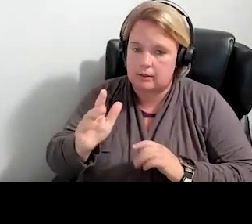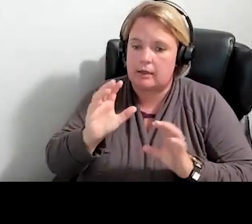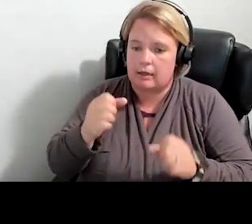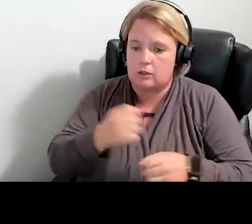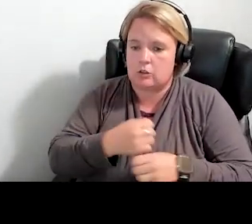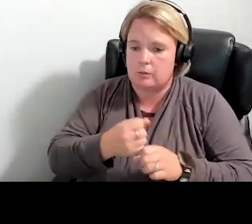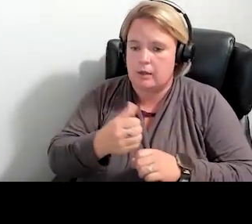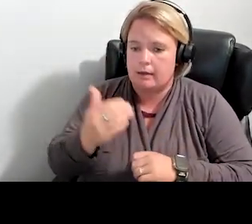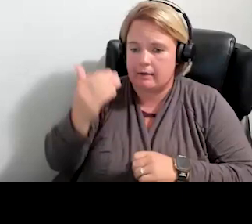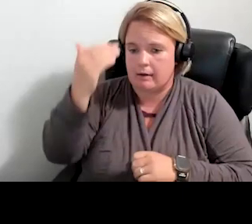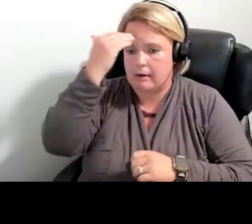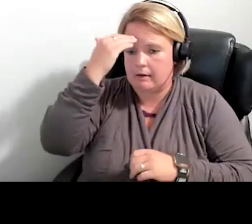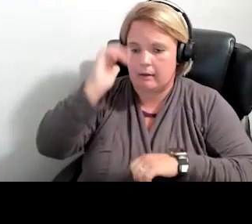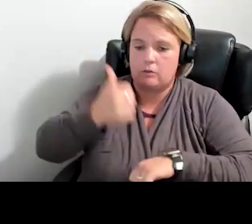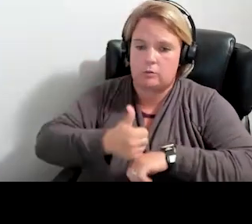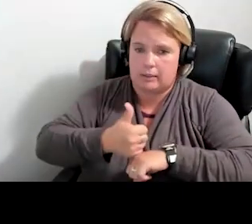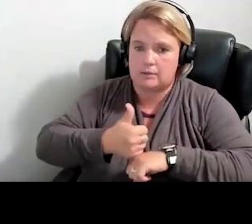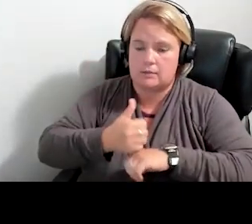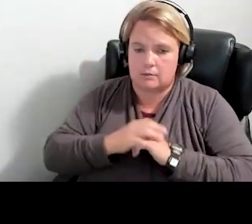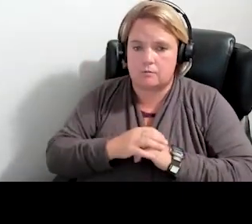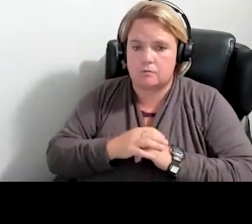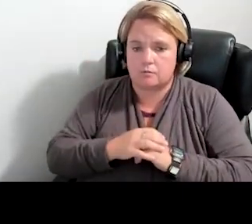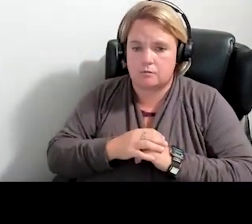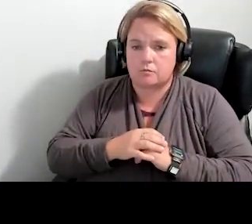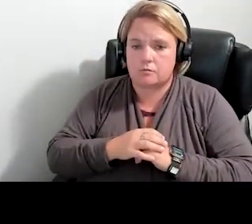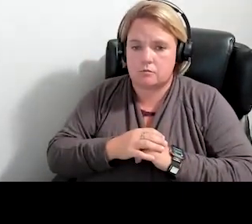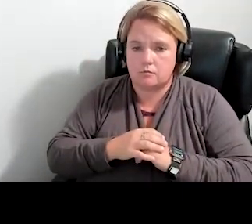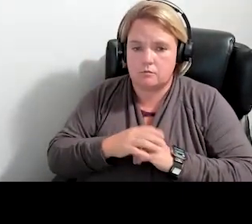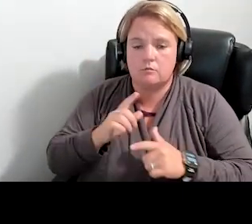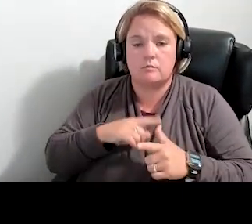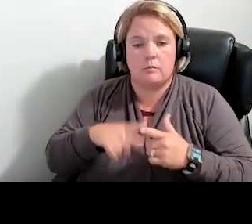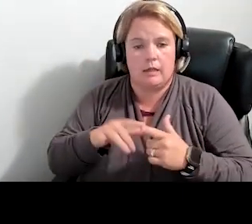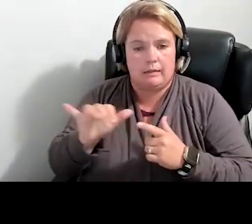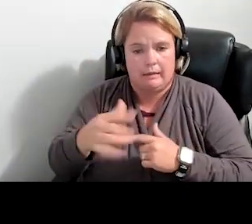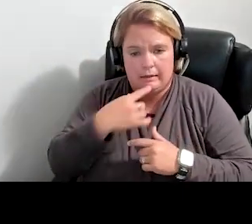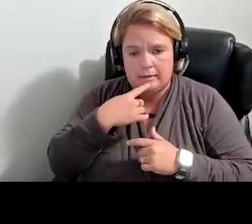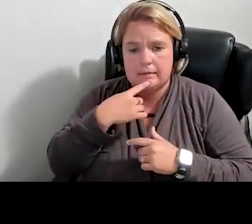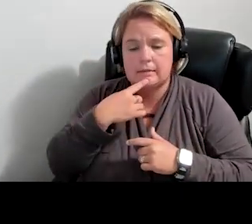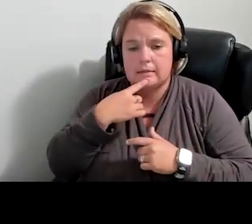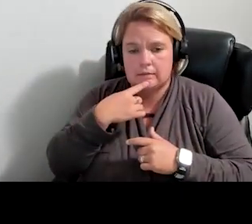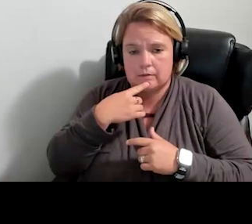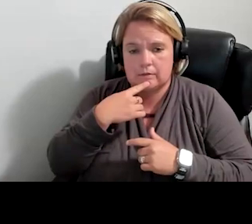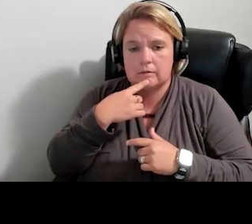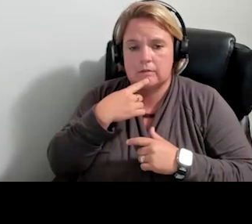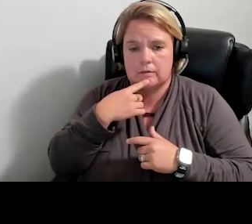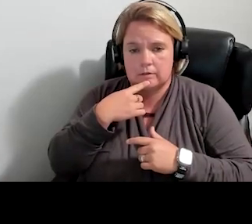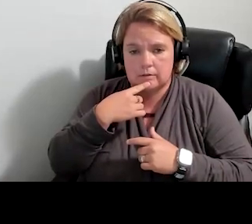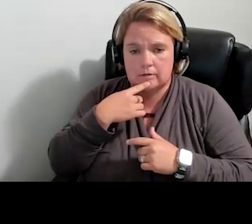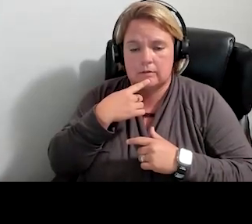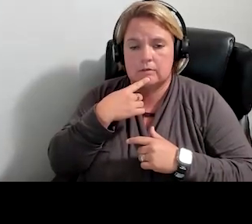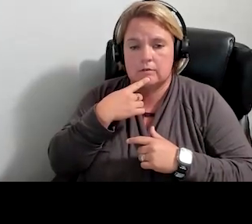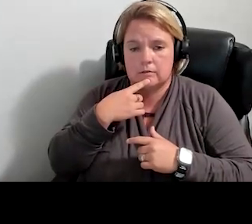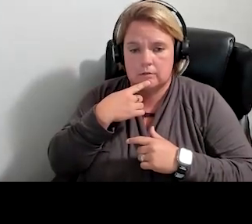base for that. And then I can, like I said, with the help of